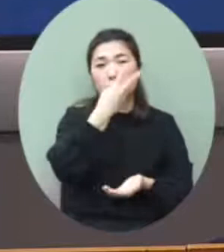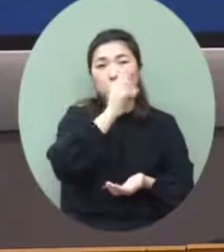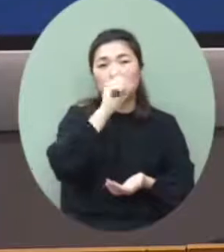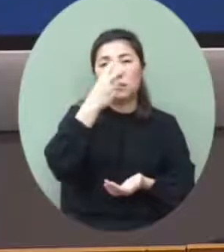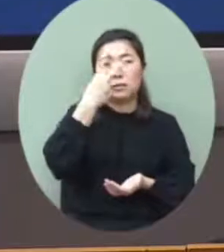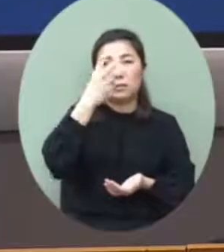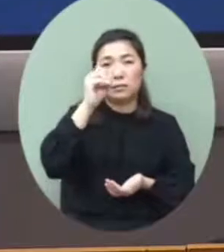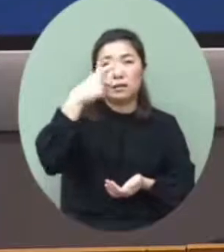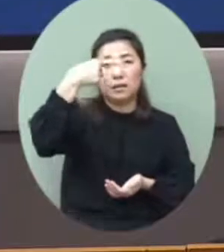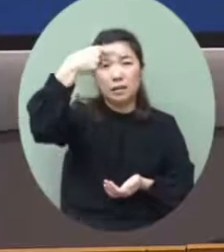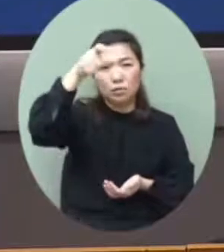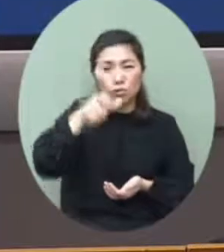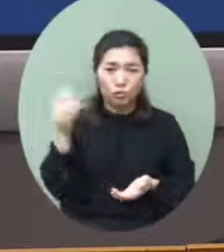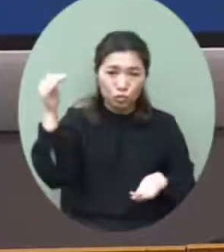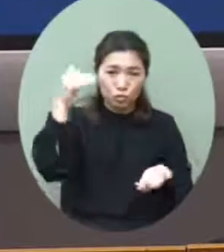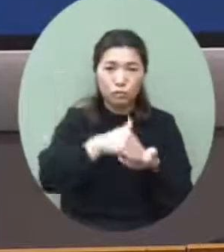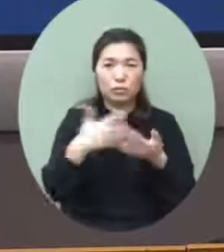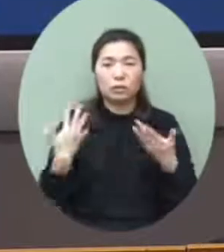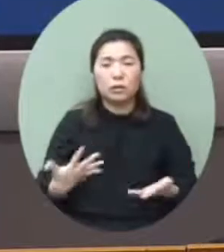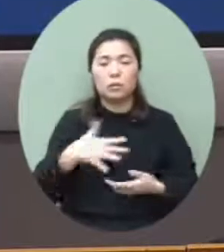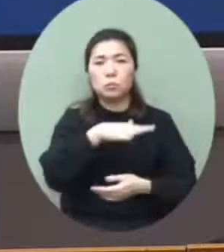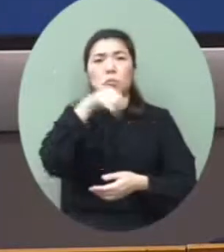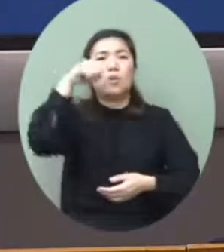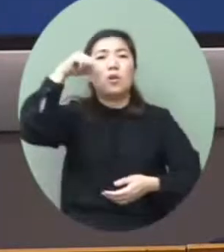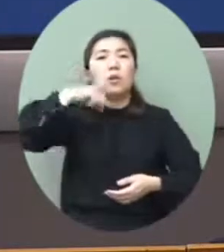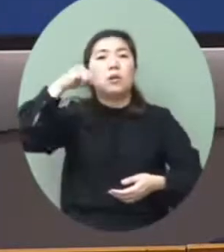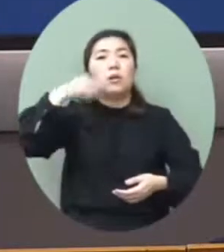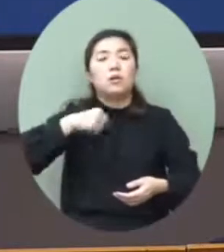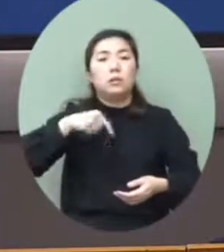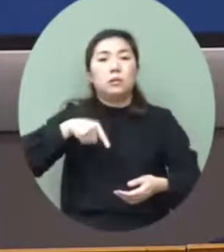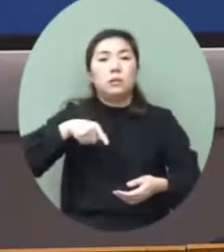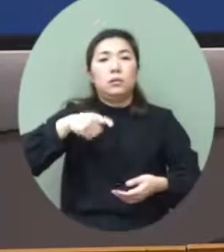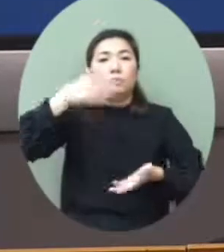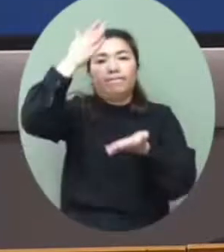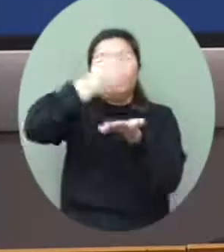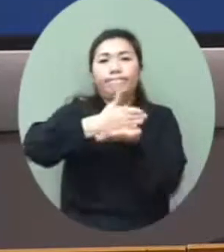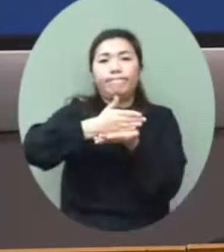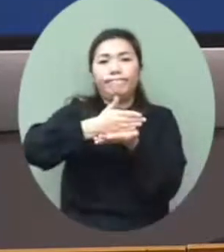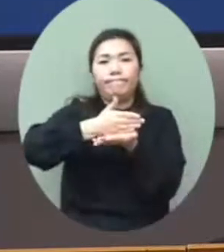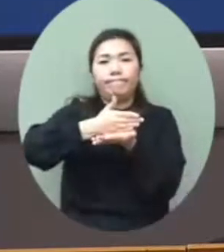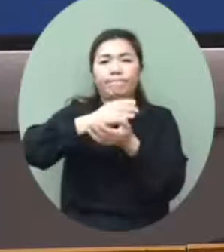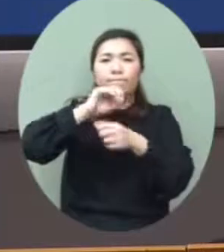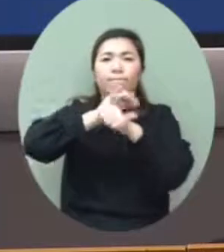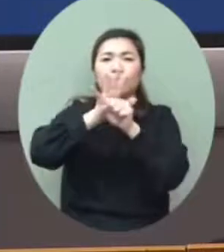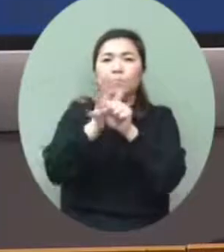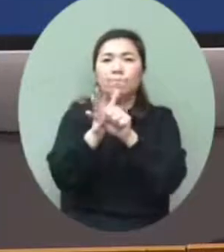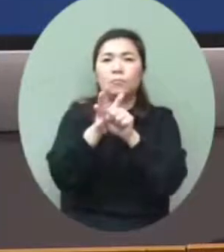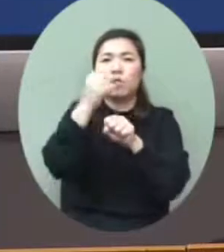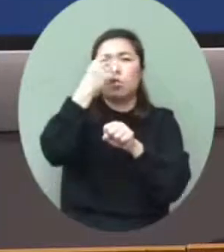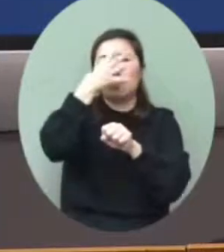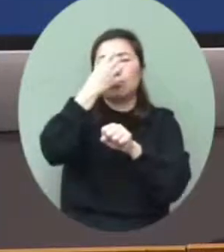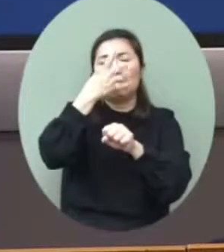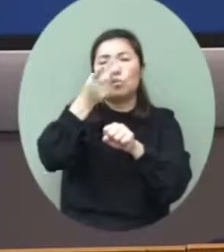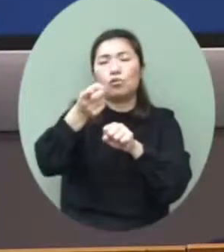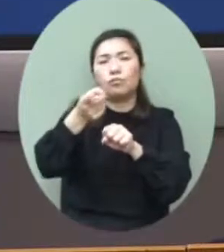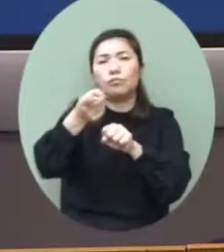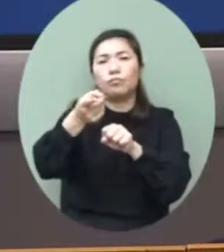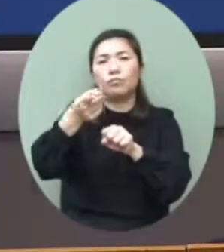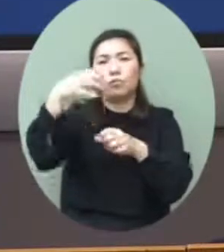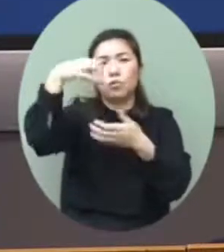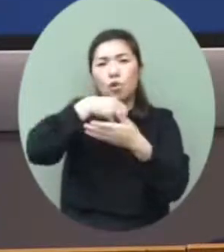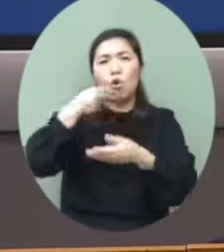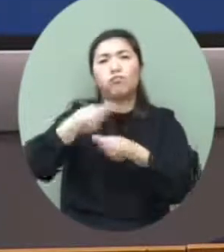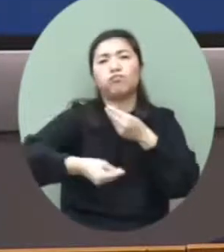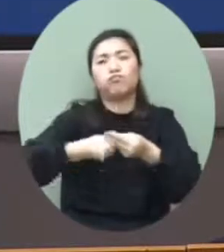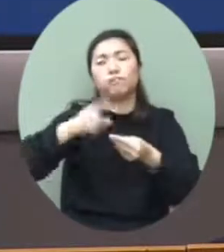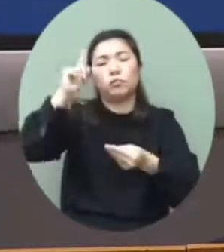to suppress the spread of the COVID-19 virus in Hong Kong, to prevent critical illness, and of course,